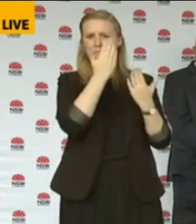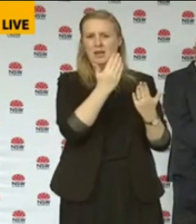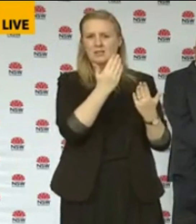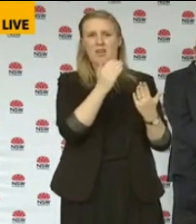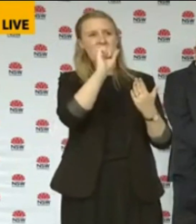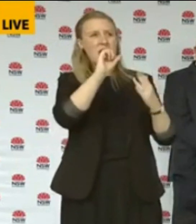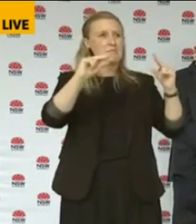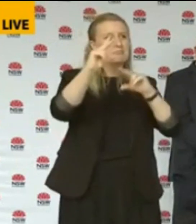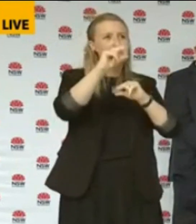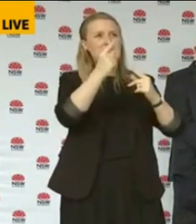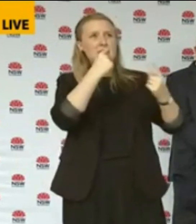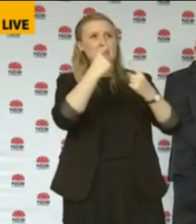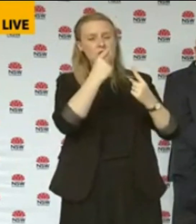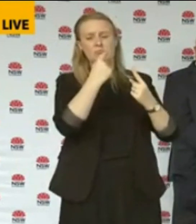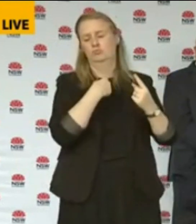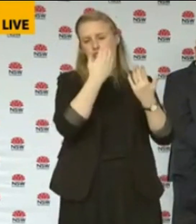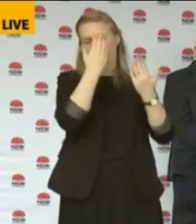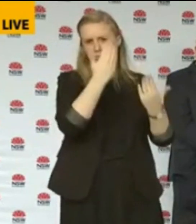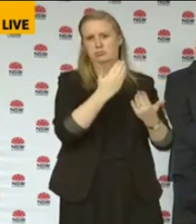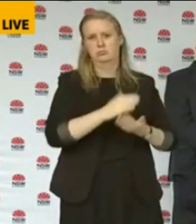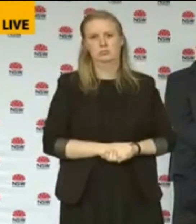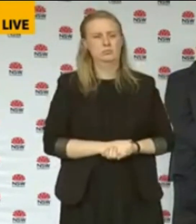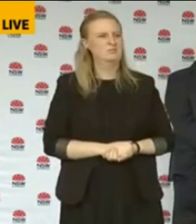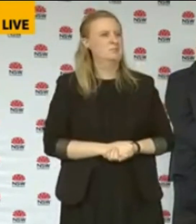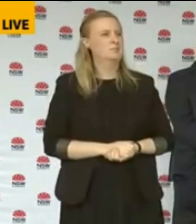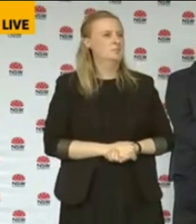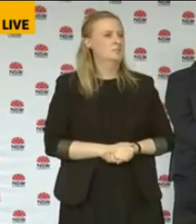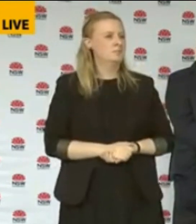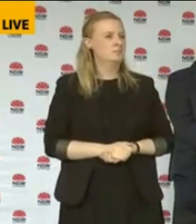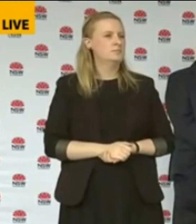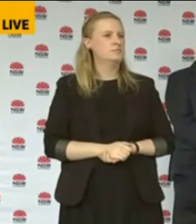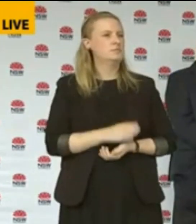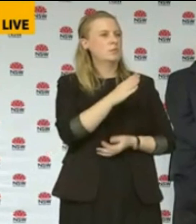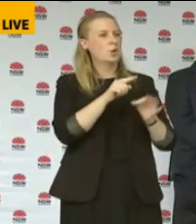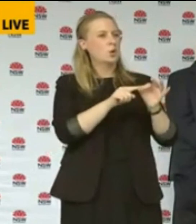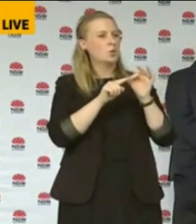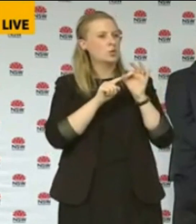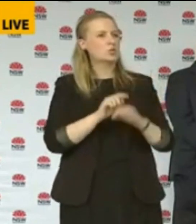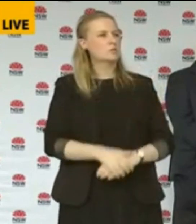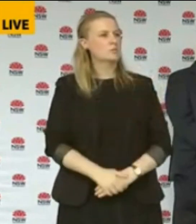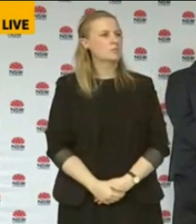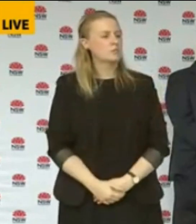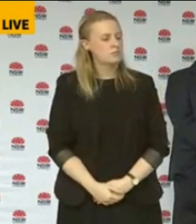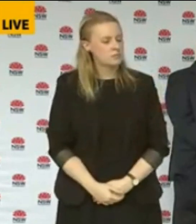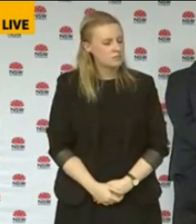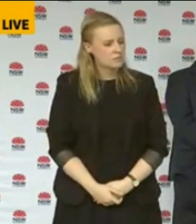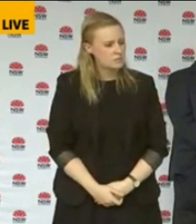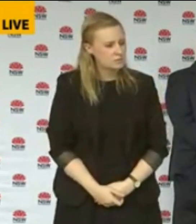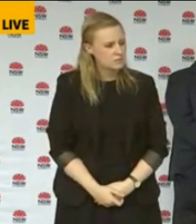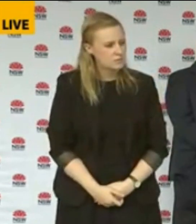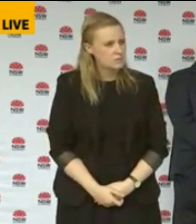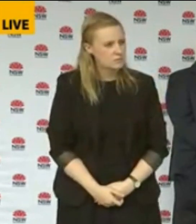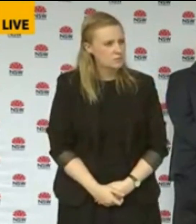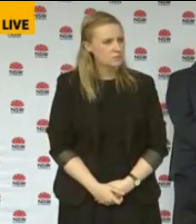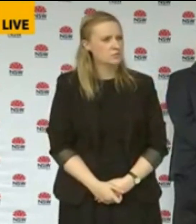that's above my pay level. When will the Northern Beaches economic assistance to businesses up there in the